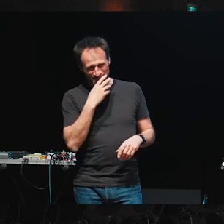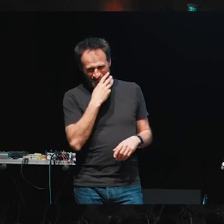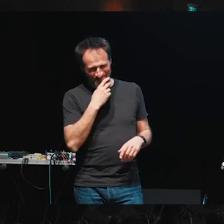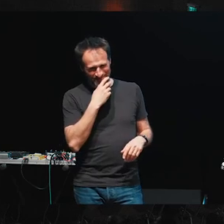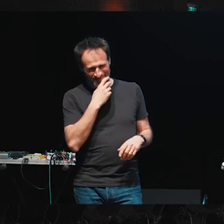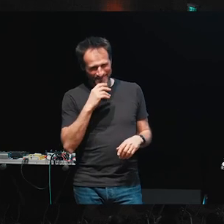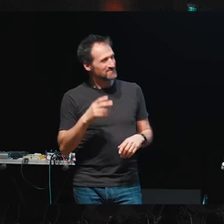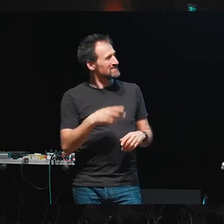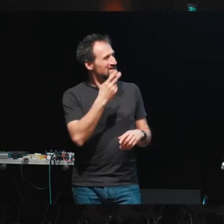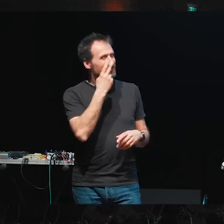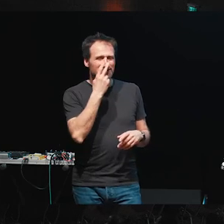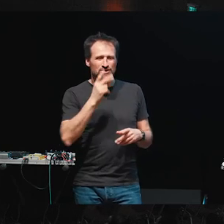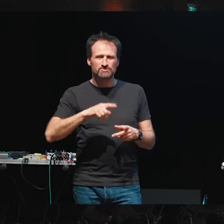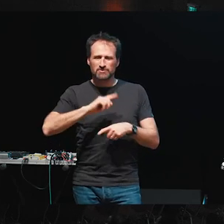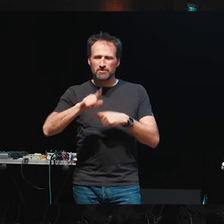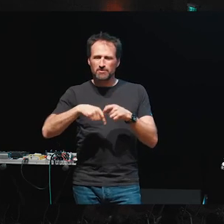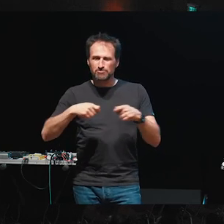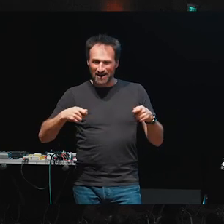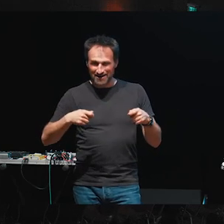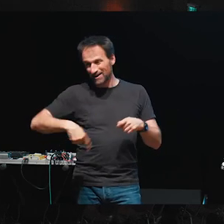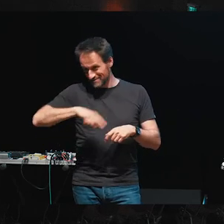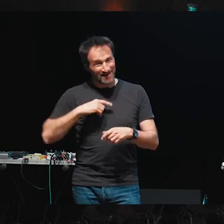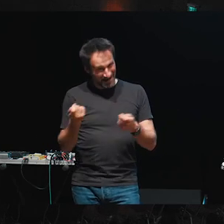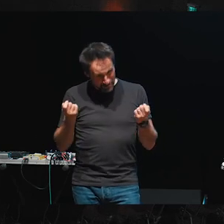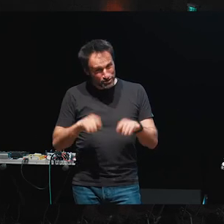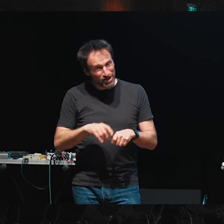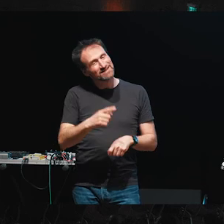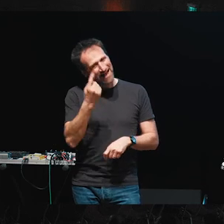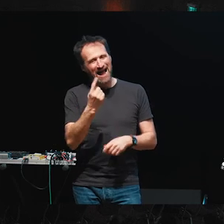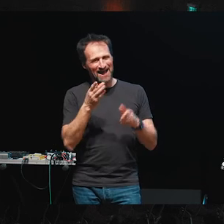What about bundlers? Did we decide on one?